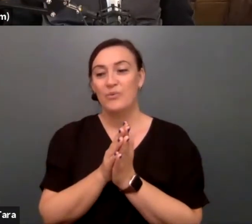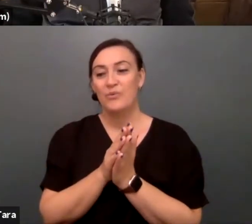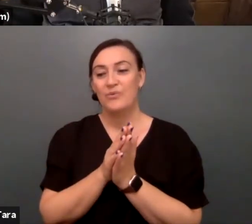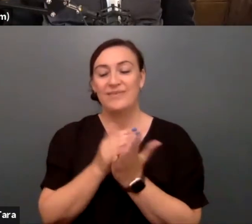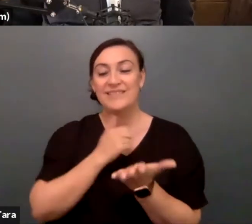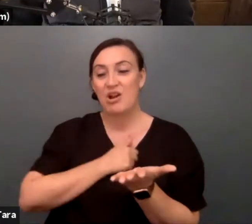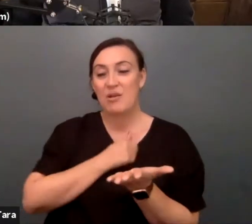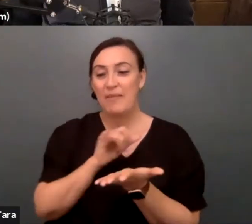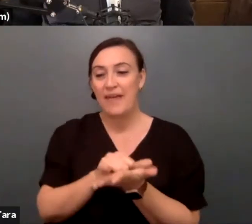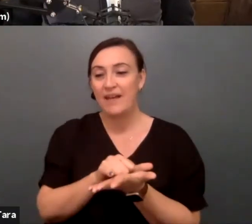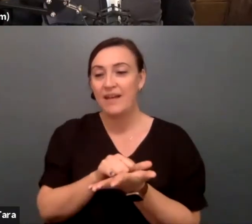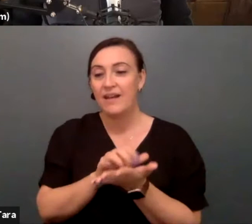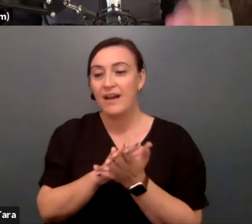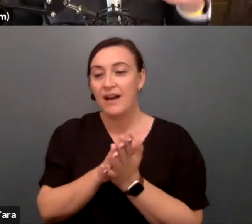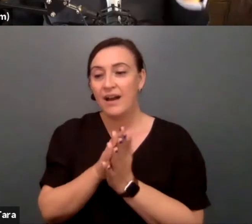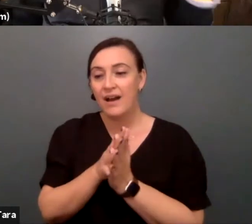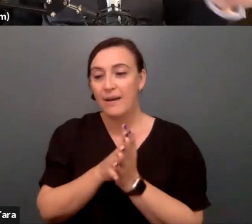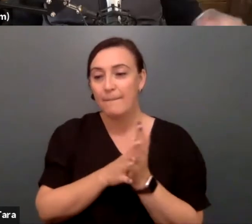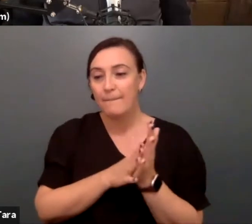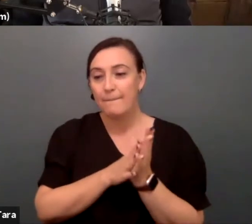one.